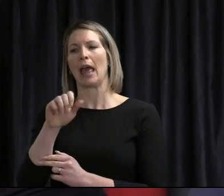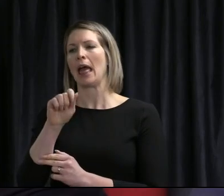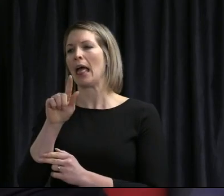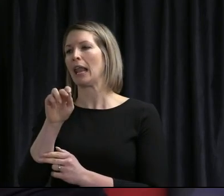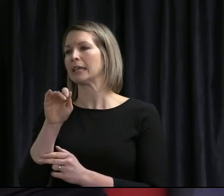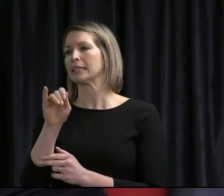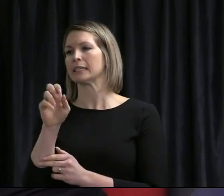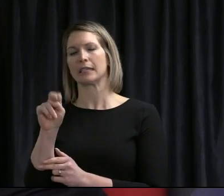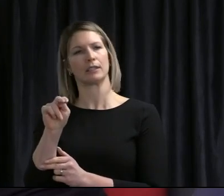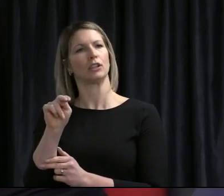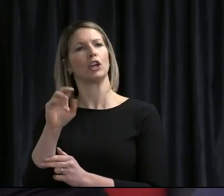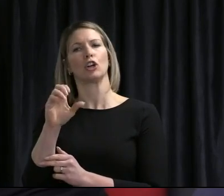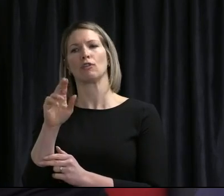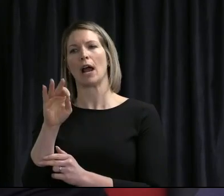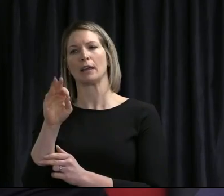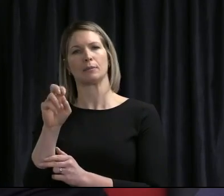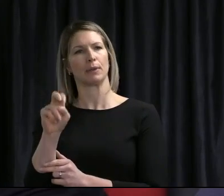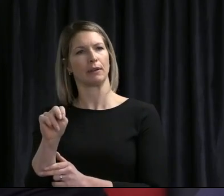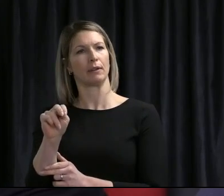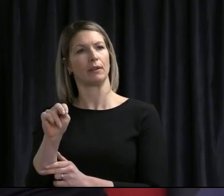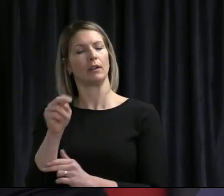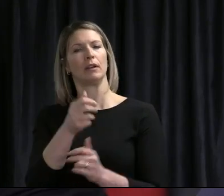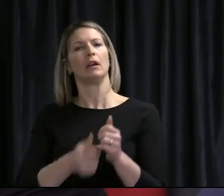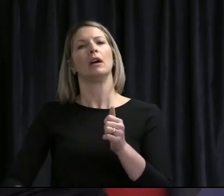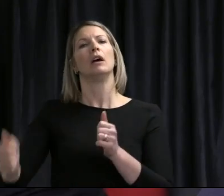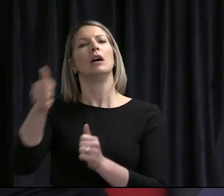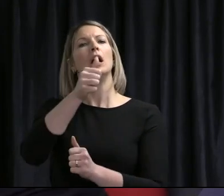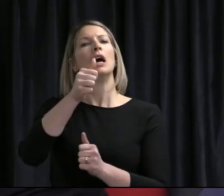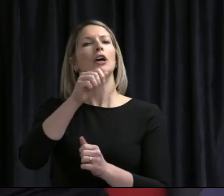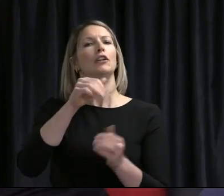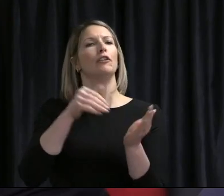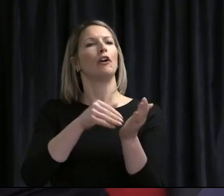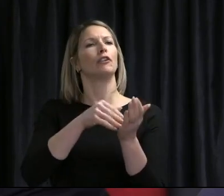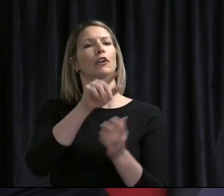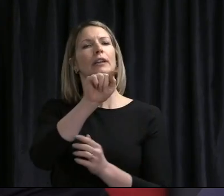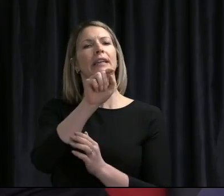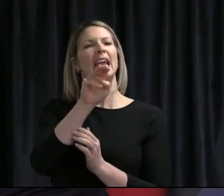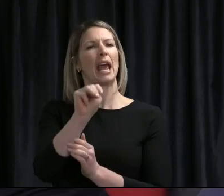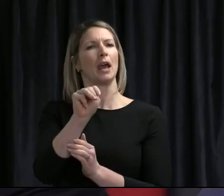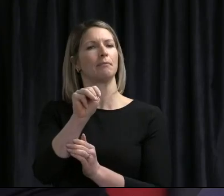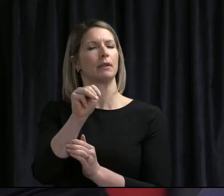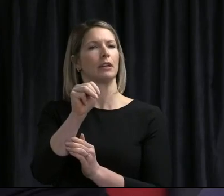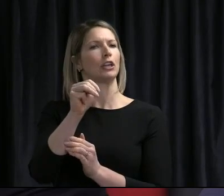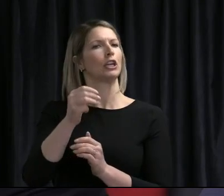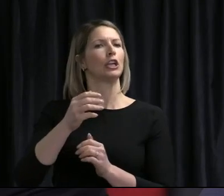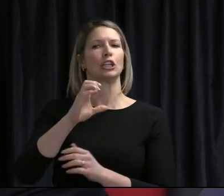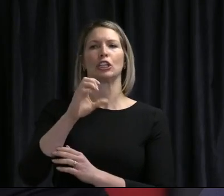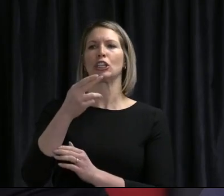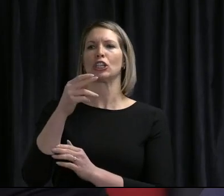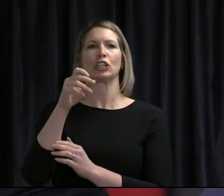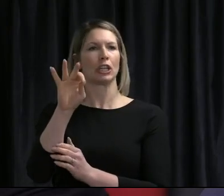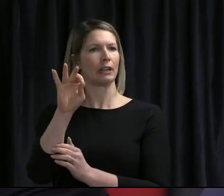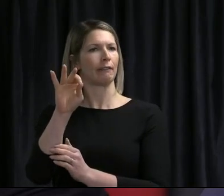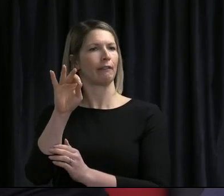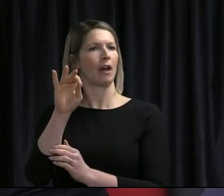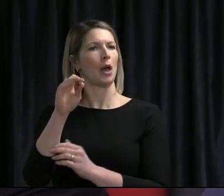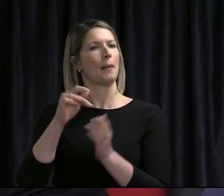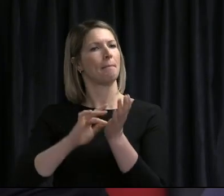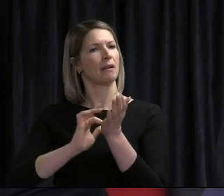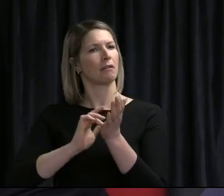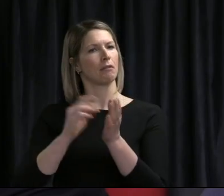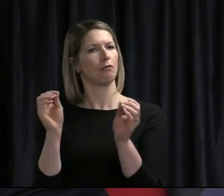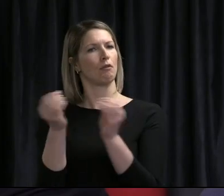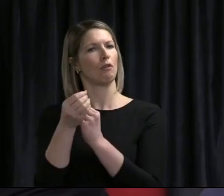As Dr. Tam, Canada's Chief Medical Officer, said, time is running out to flatten the curve.